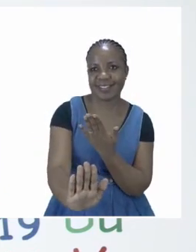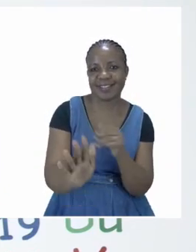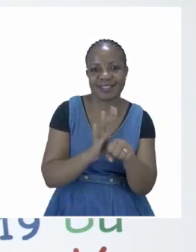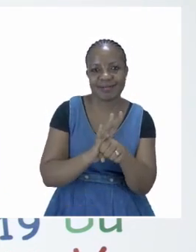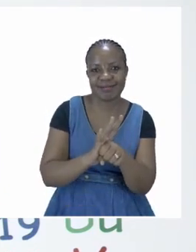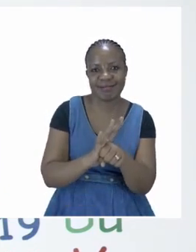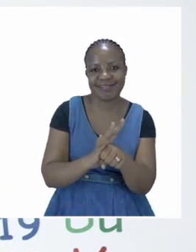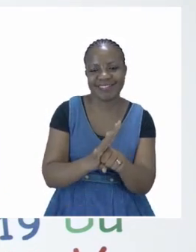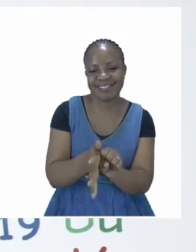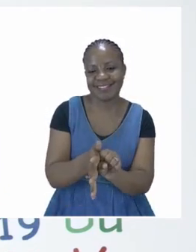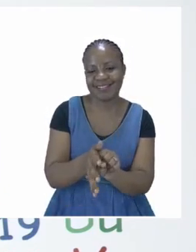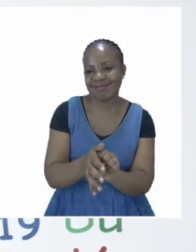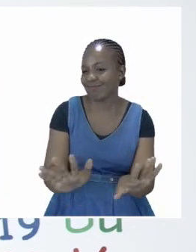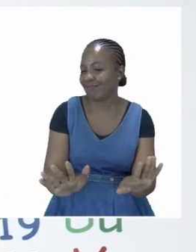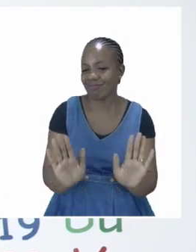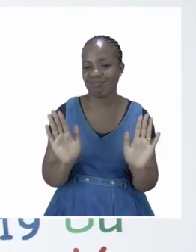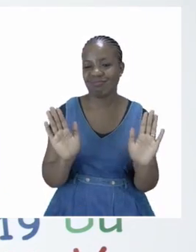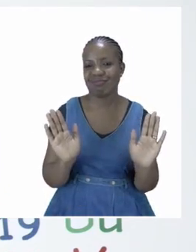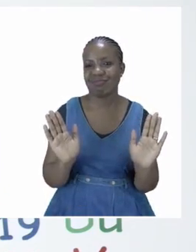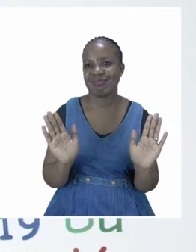from coronavirus.